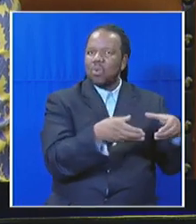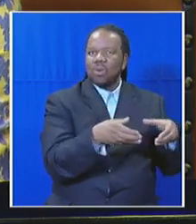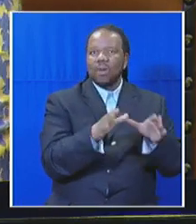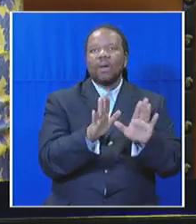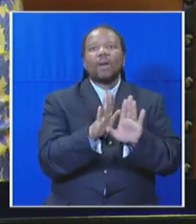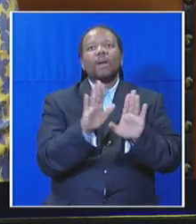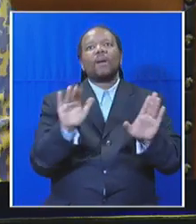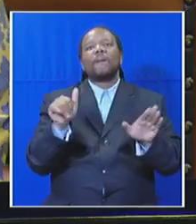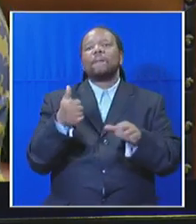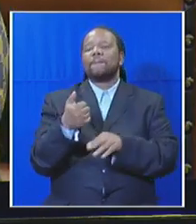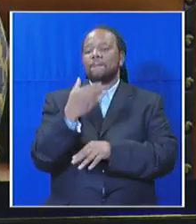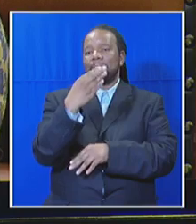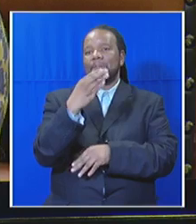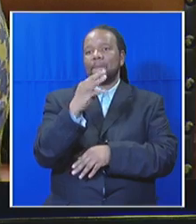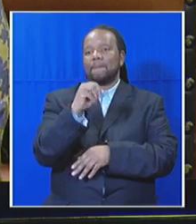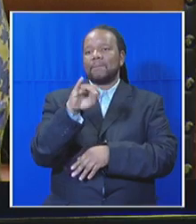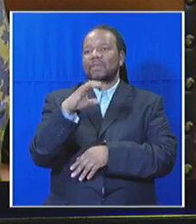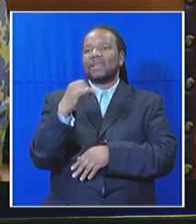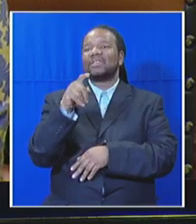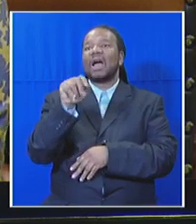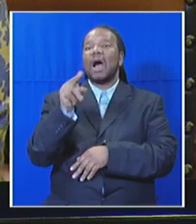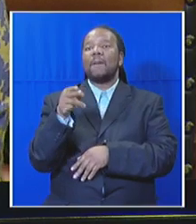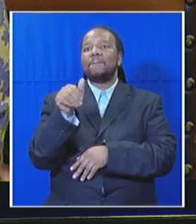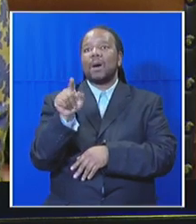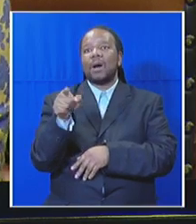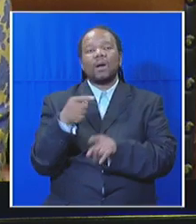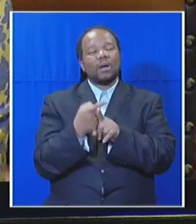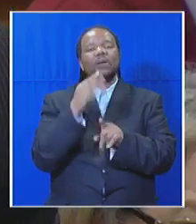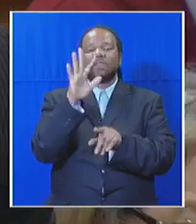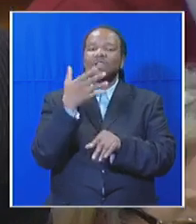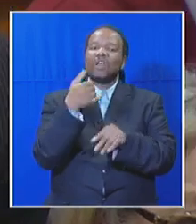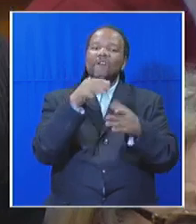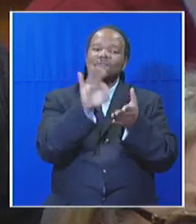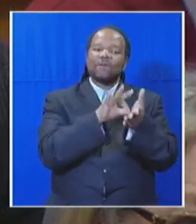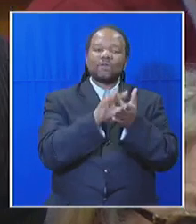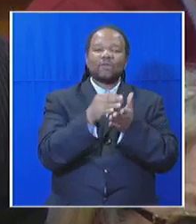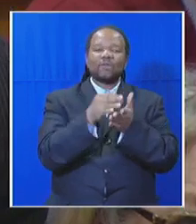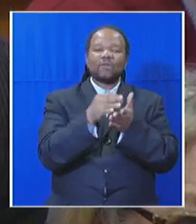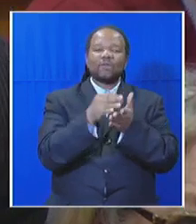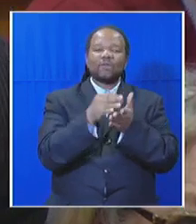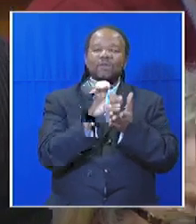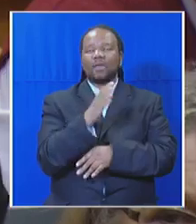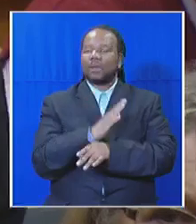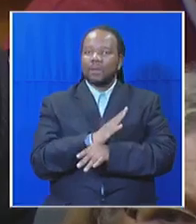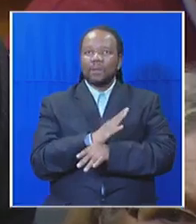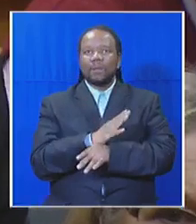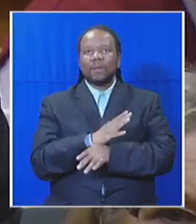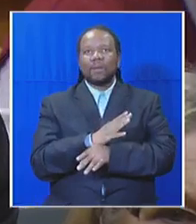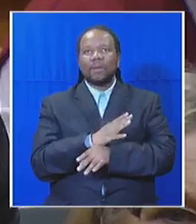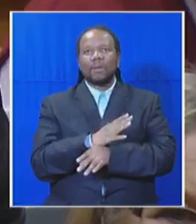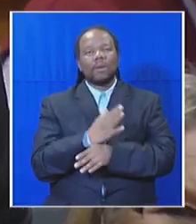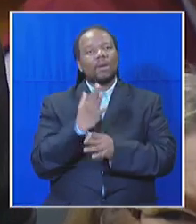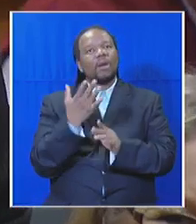Mgatama. They have voted with the ANC that we sorry, should I be forgot. assaulted today. He got kicked out last month. It's hard to say